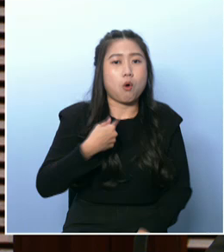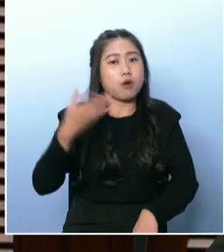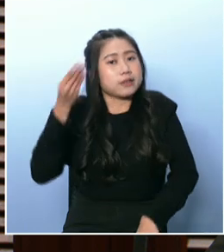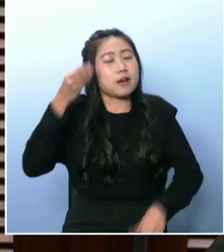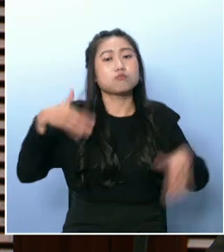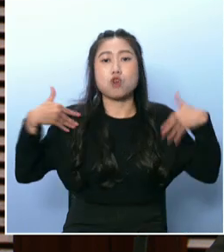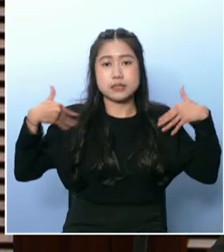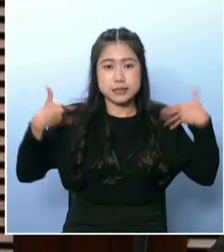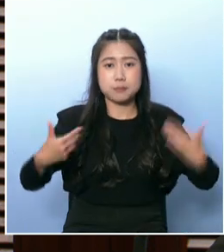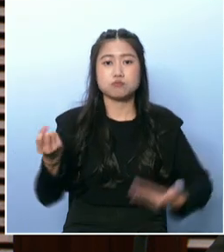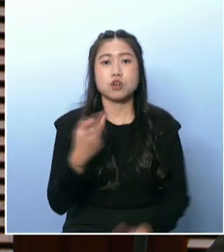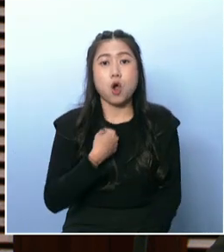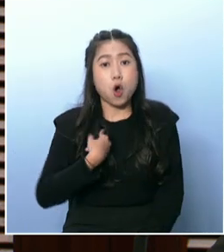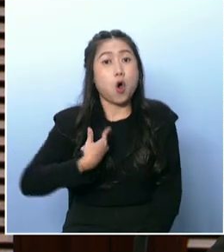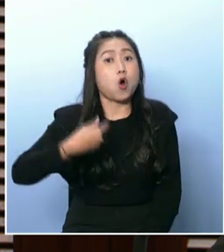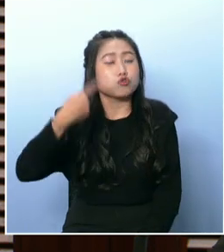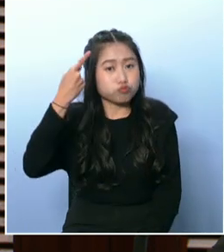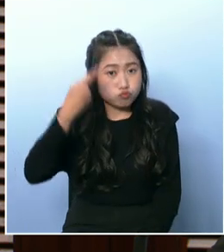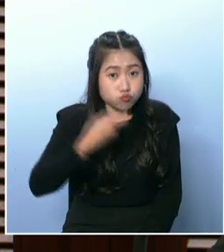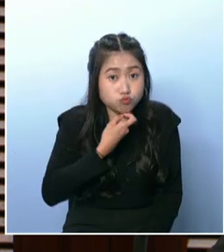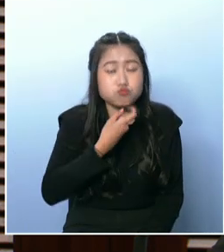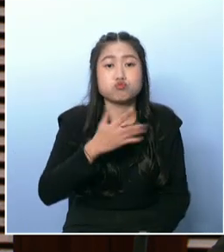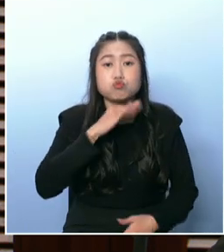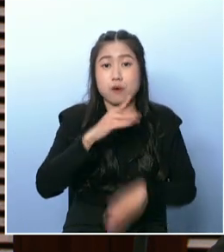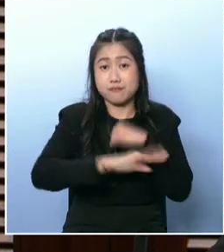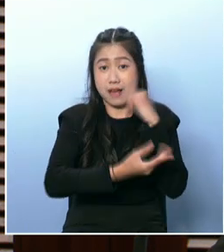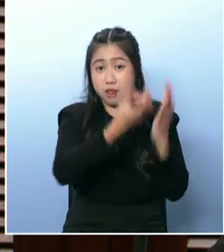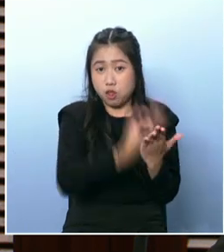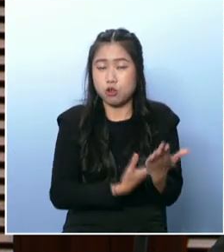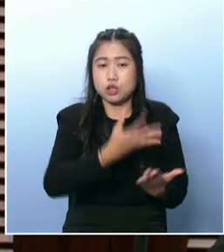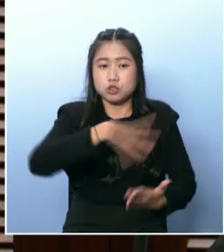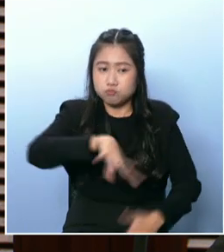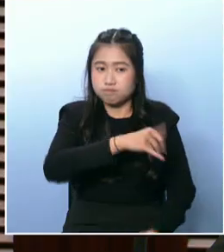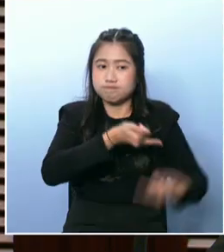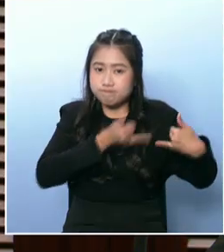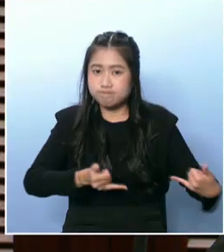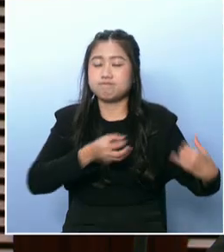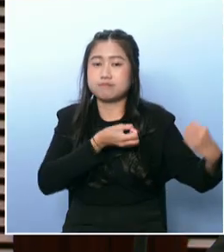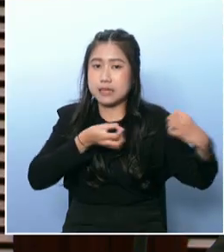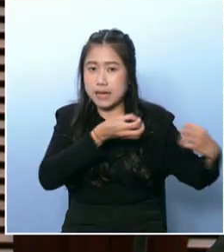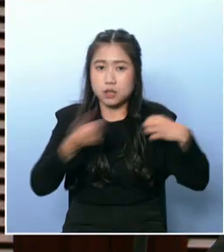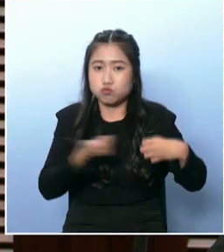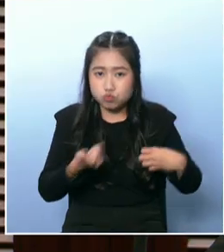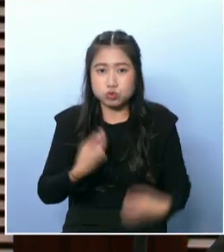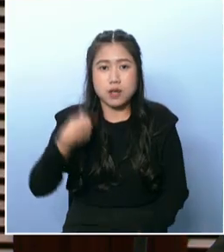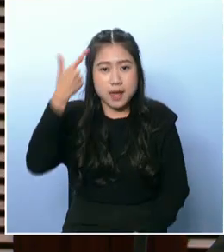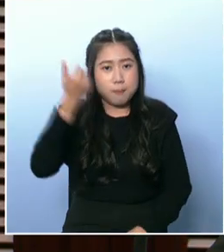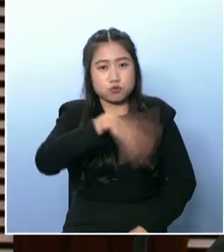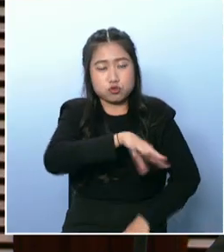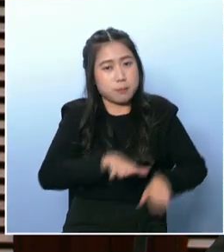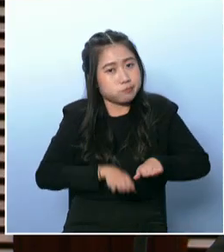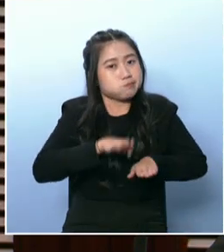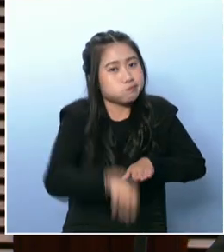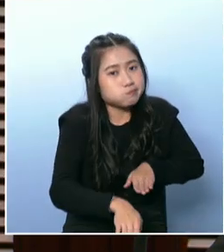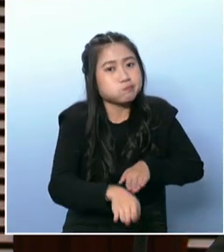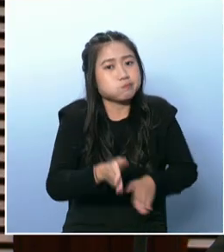making some progress regarding the database for TWDs. And I think we can look at the legislative